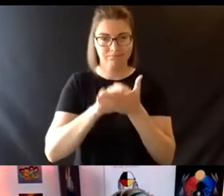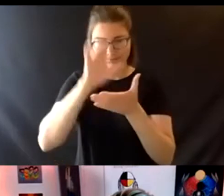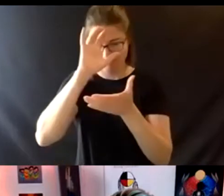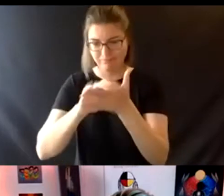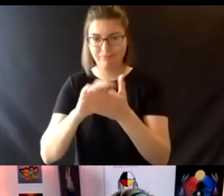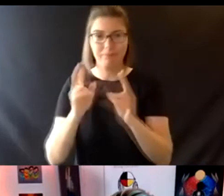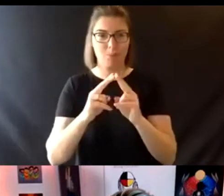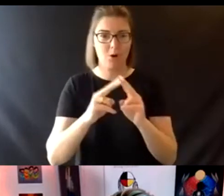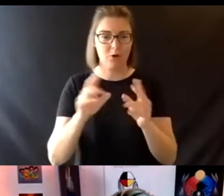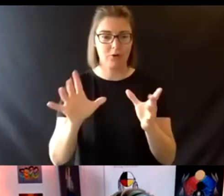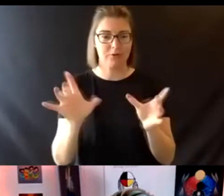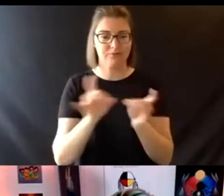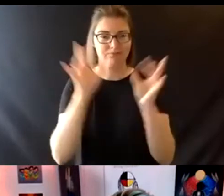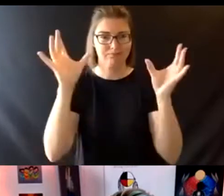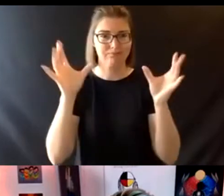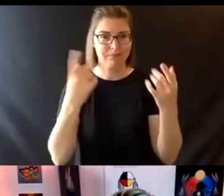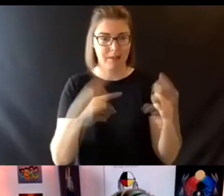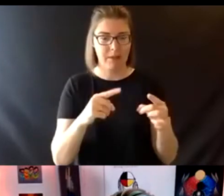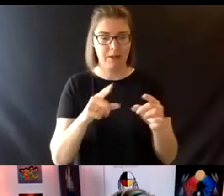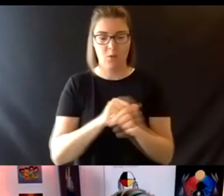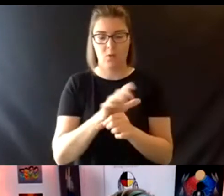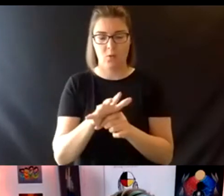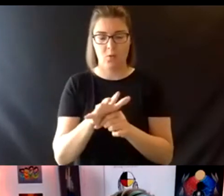the COVID-19 health crisis,